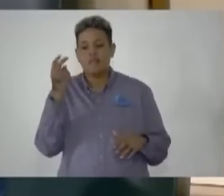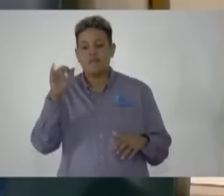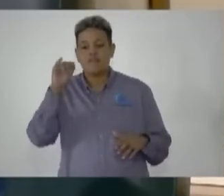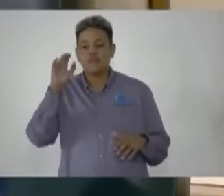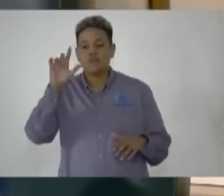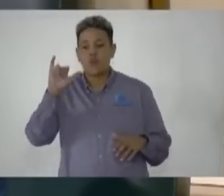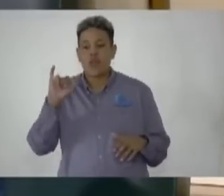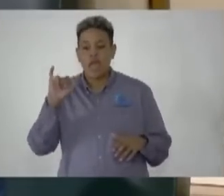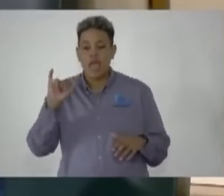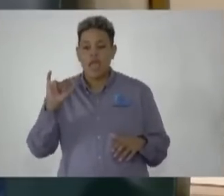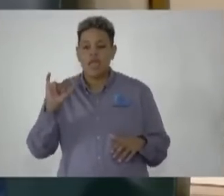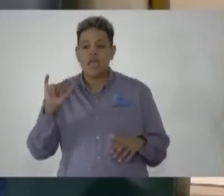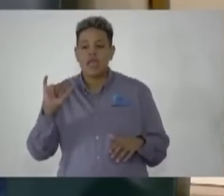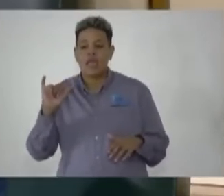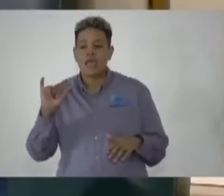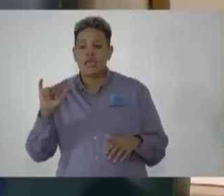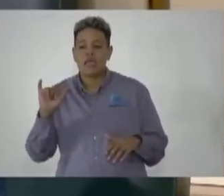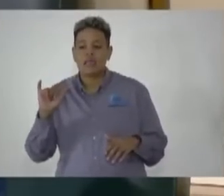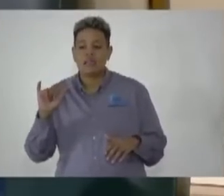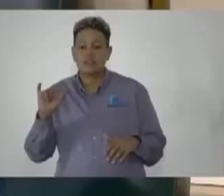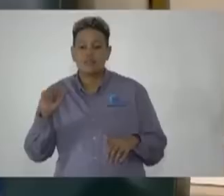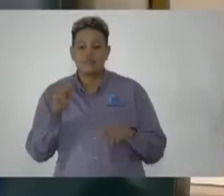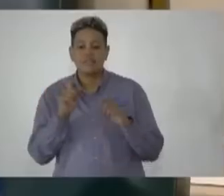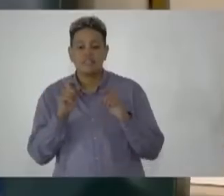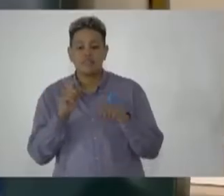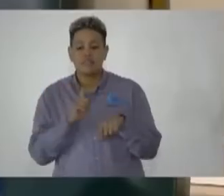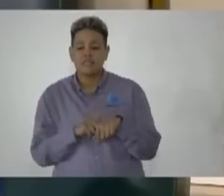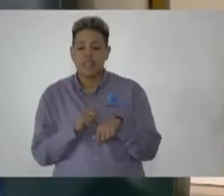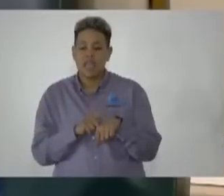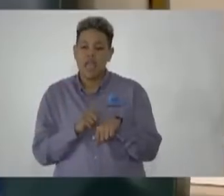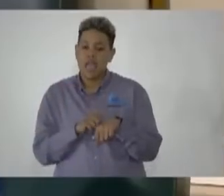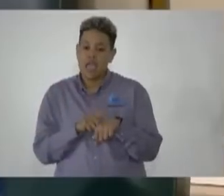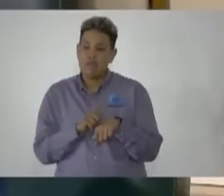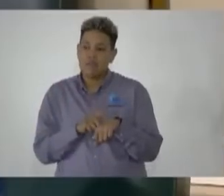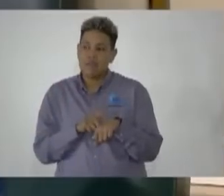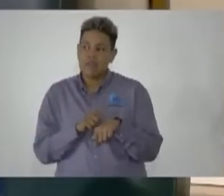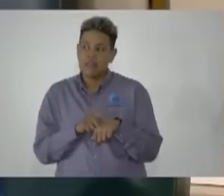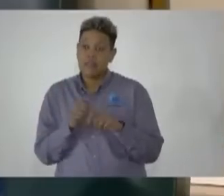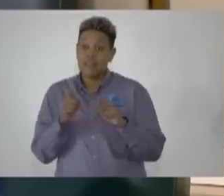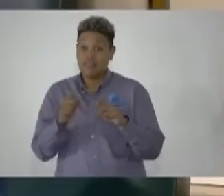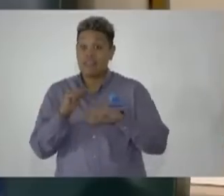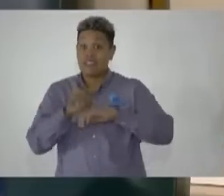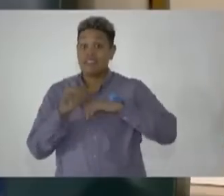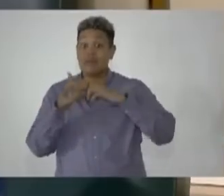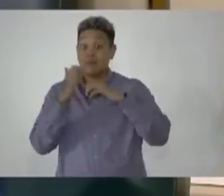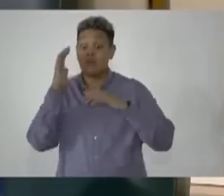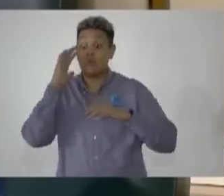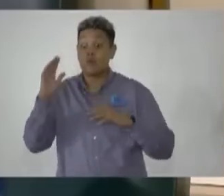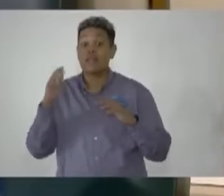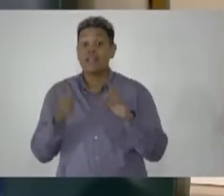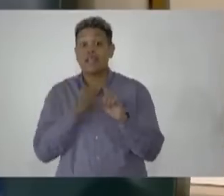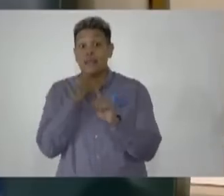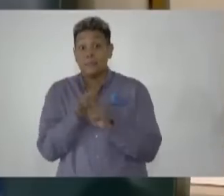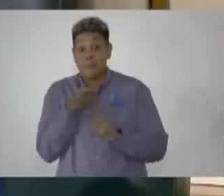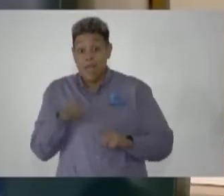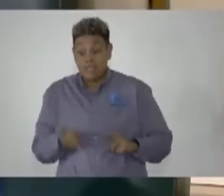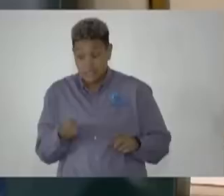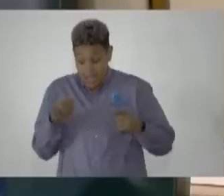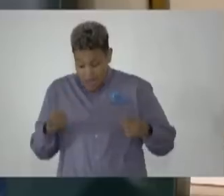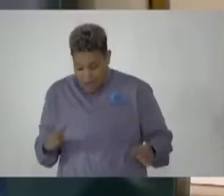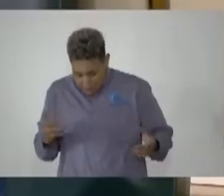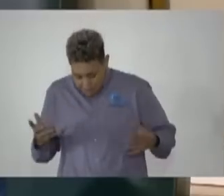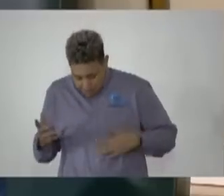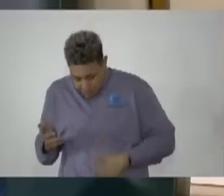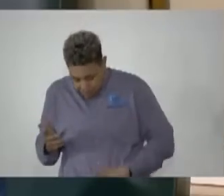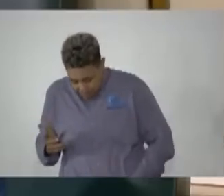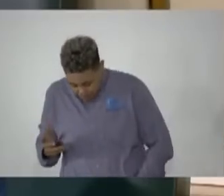July, and the timing, given the of the establishment, will be impacted.